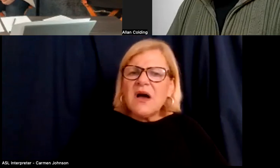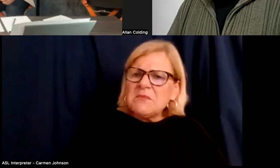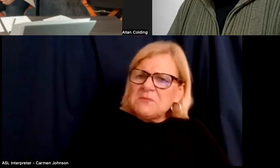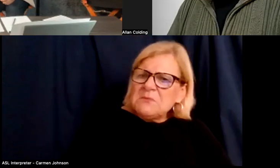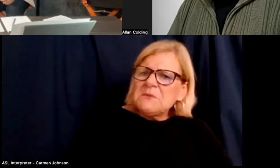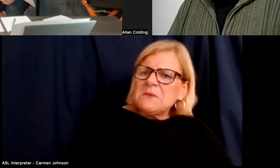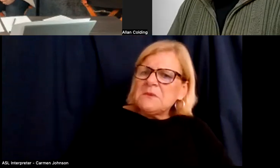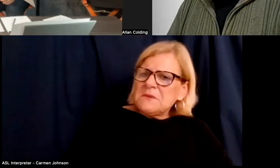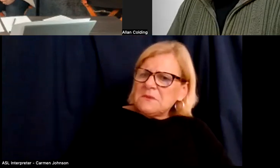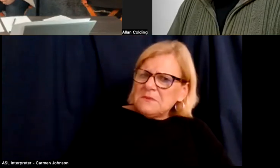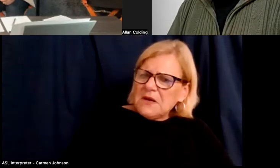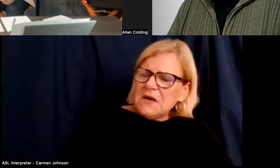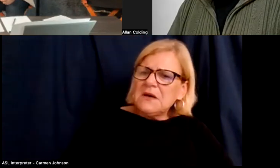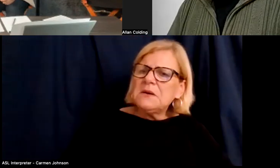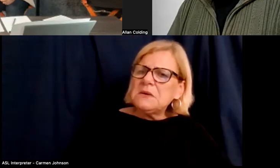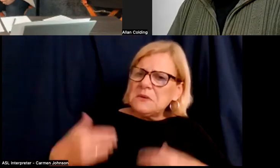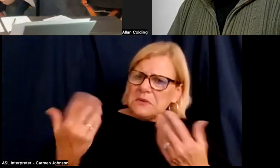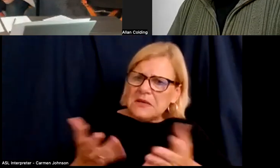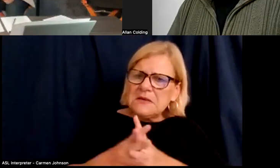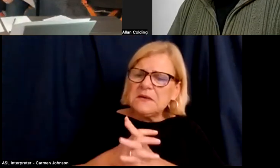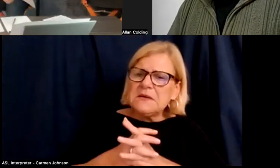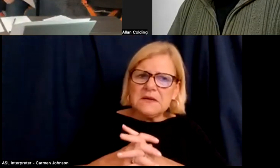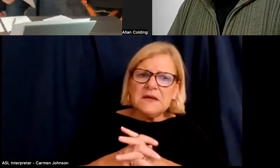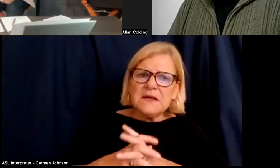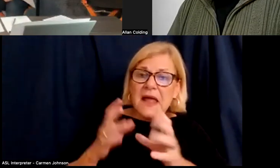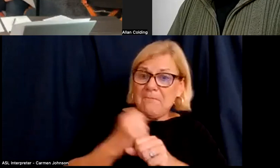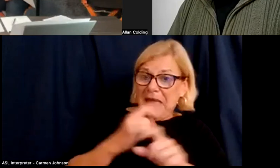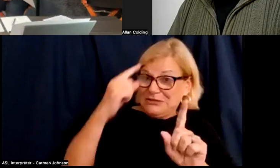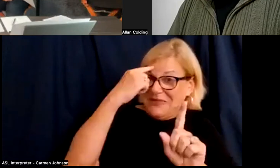Hmm. Well, It makes you think.